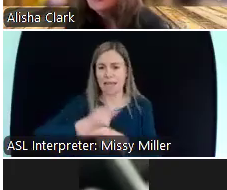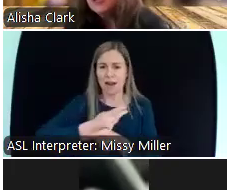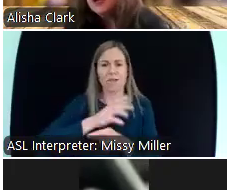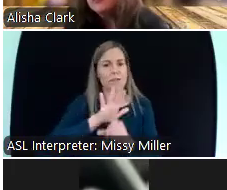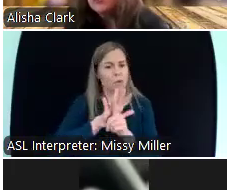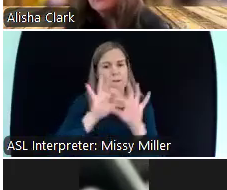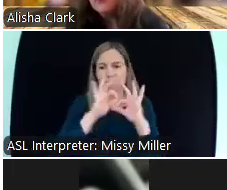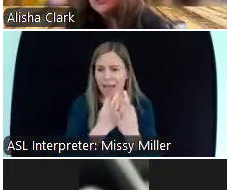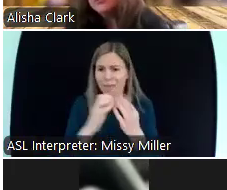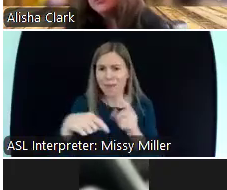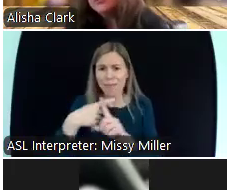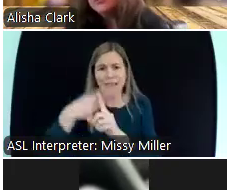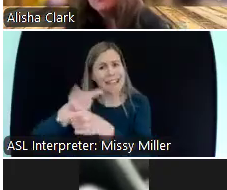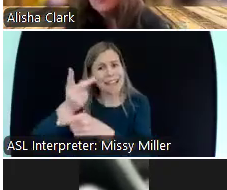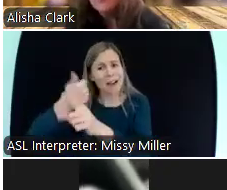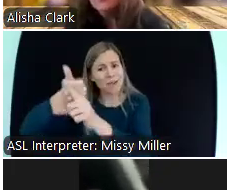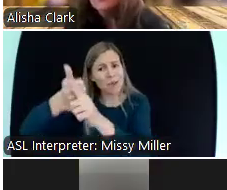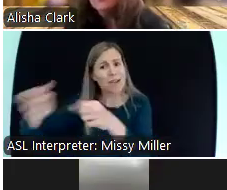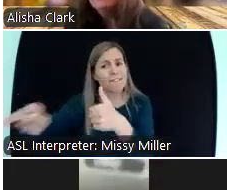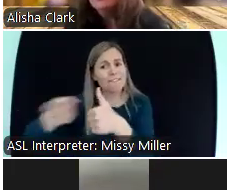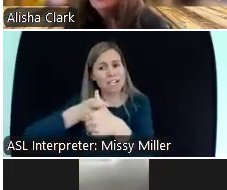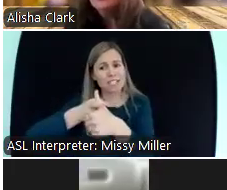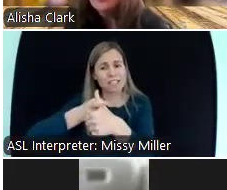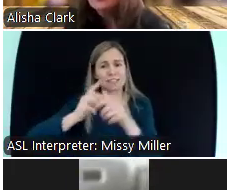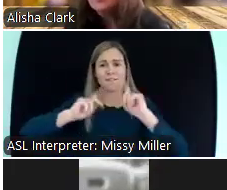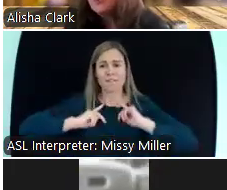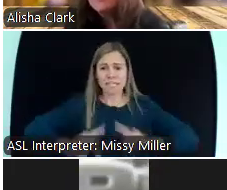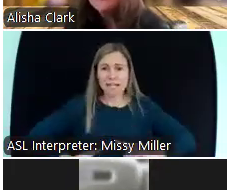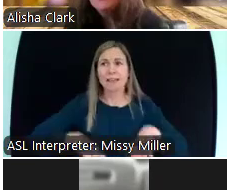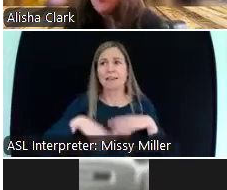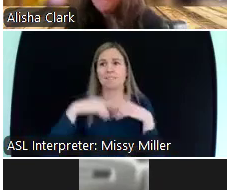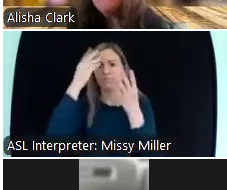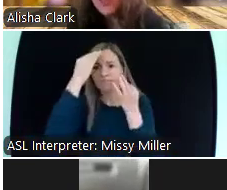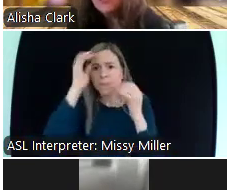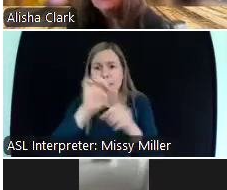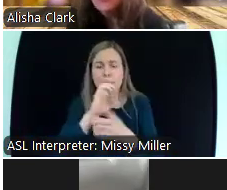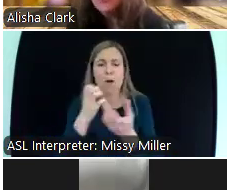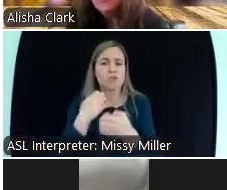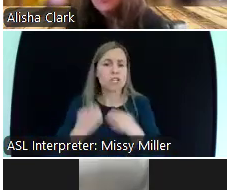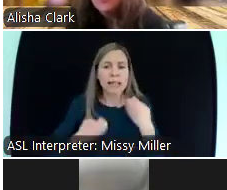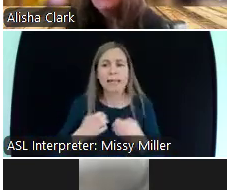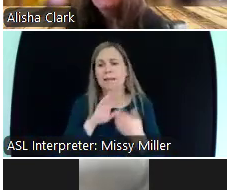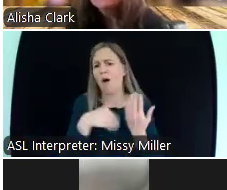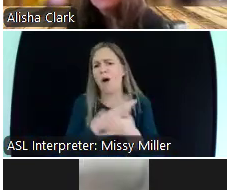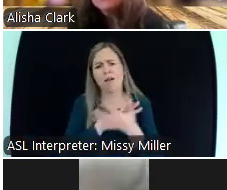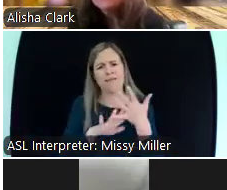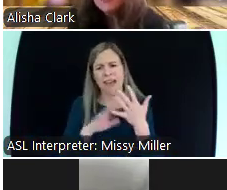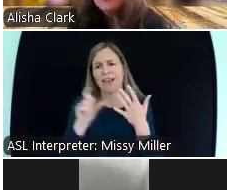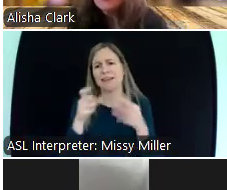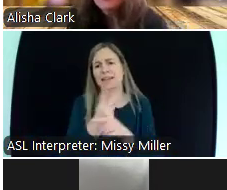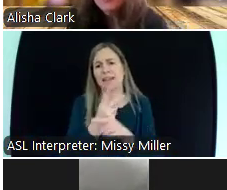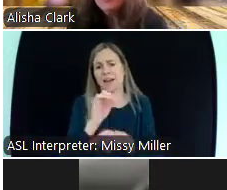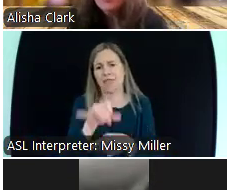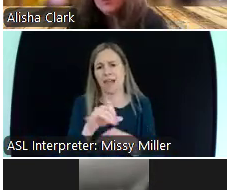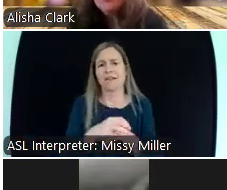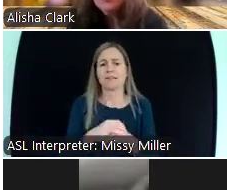you take care of yourself first, physically, your emotional well-being, all of that. So respite is